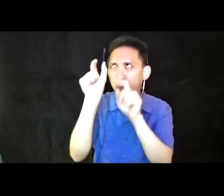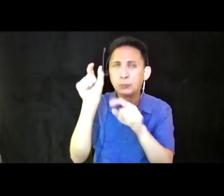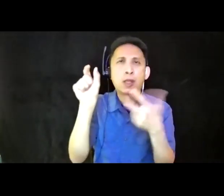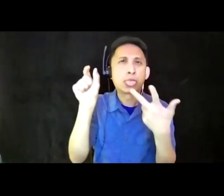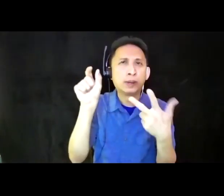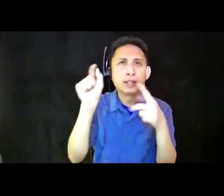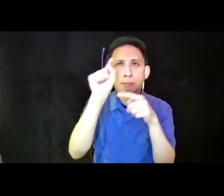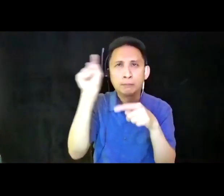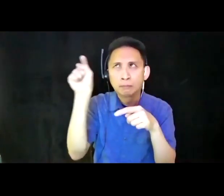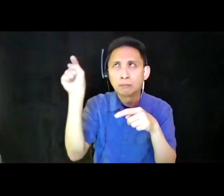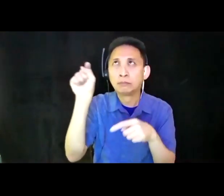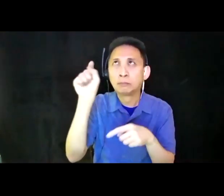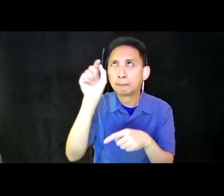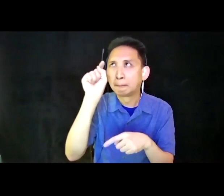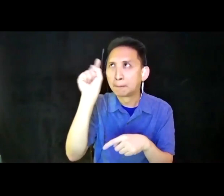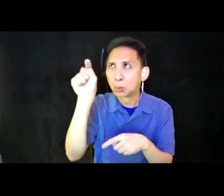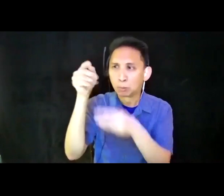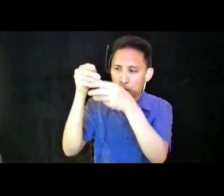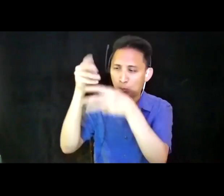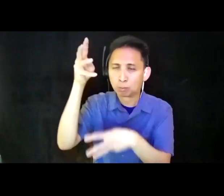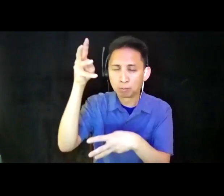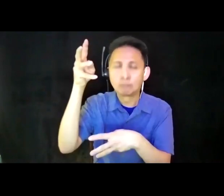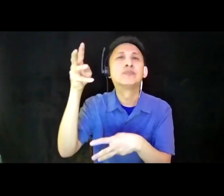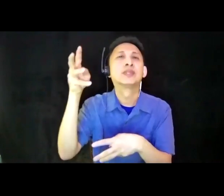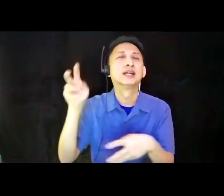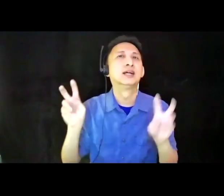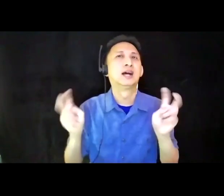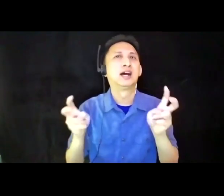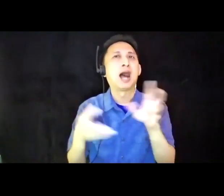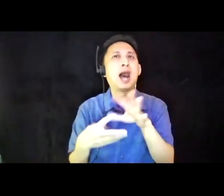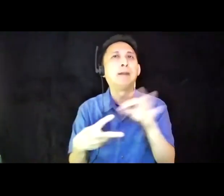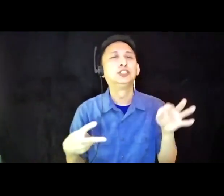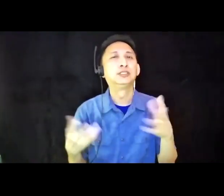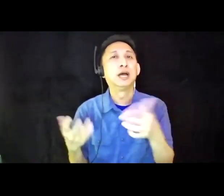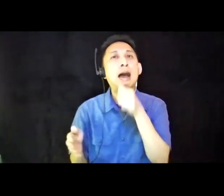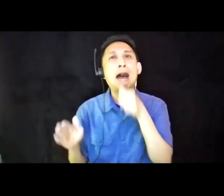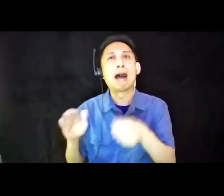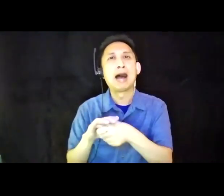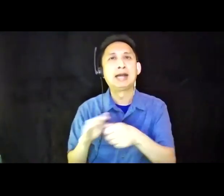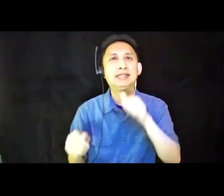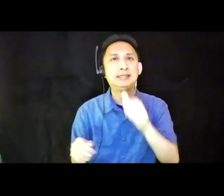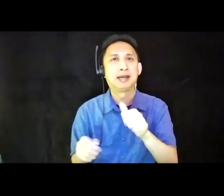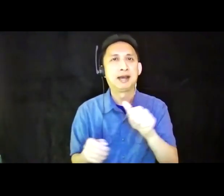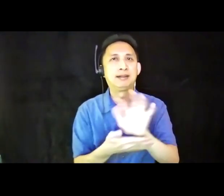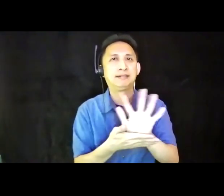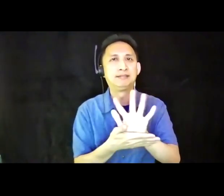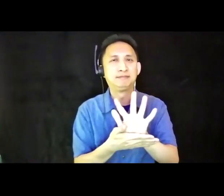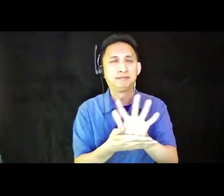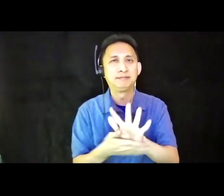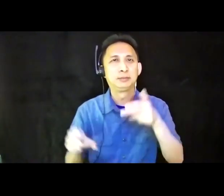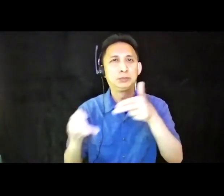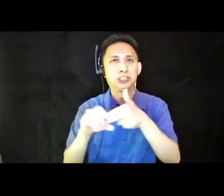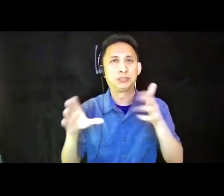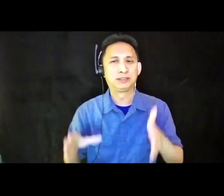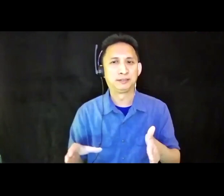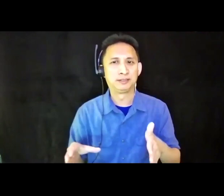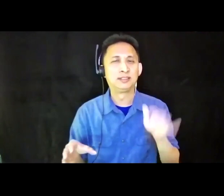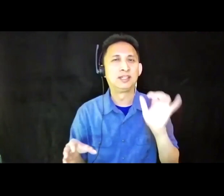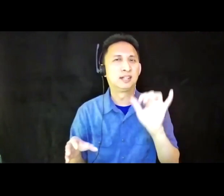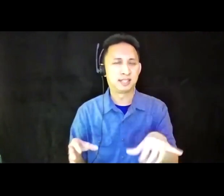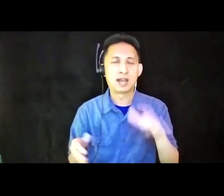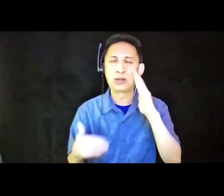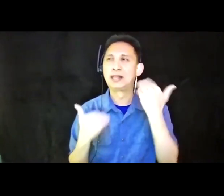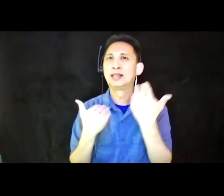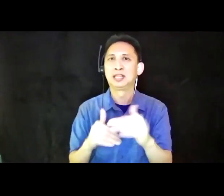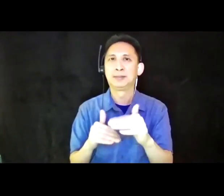again, and you can go down and choose the option hide non-video participants. So this will limit your view to everyone whose